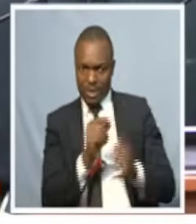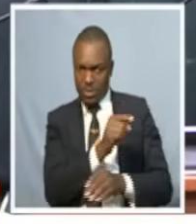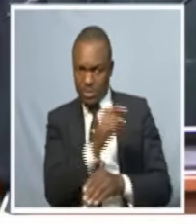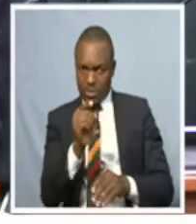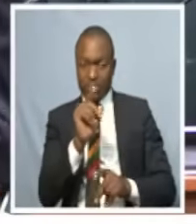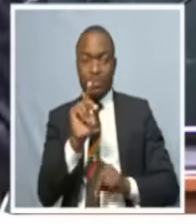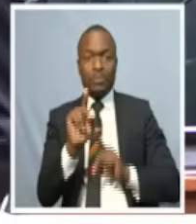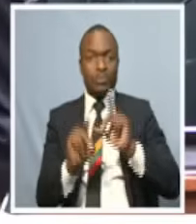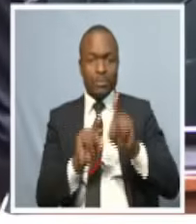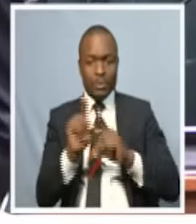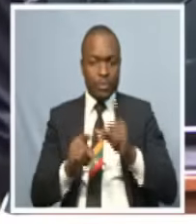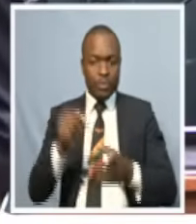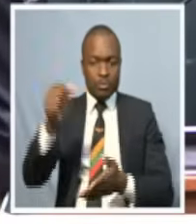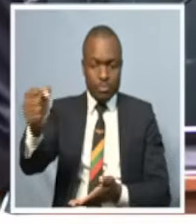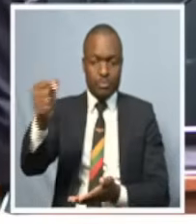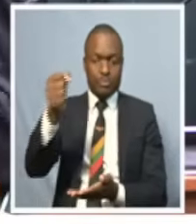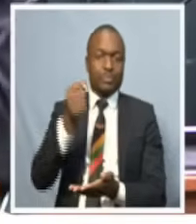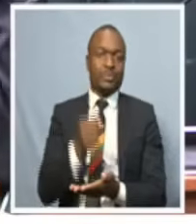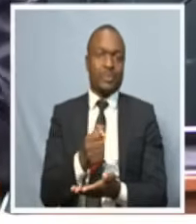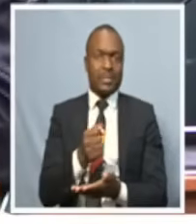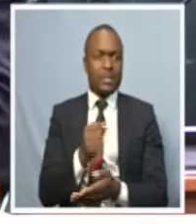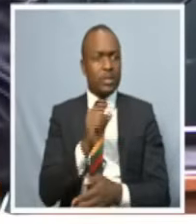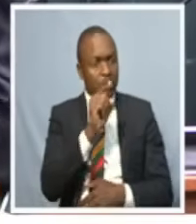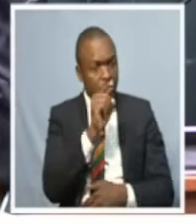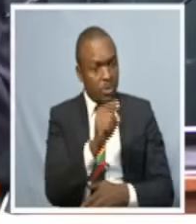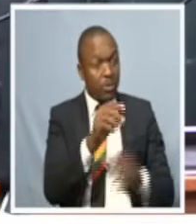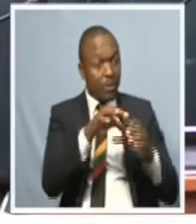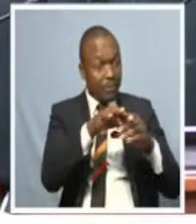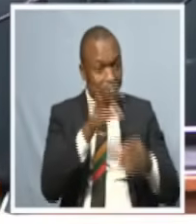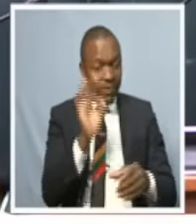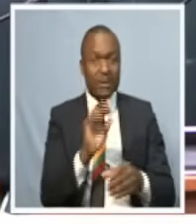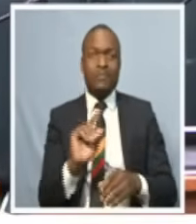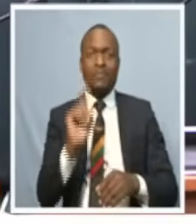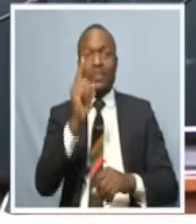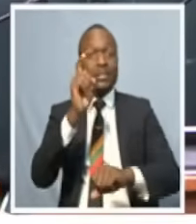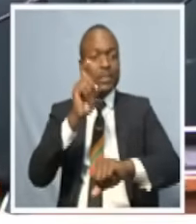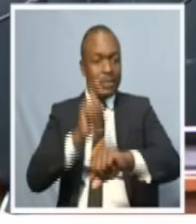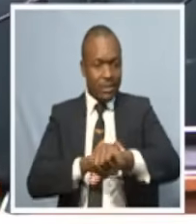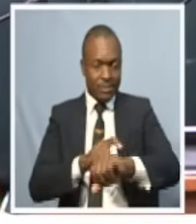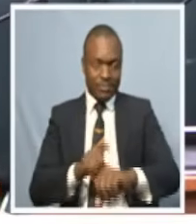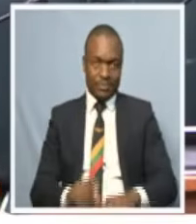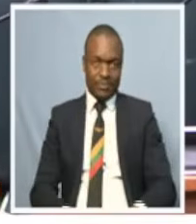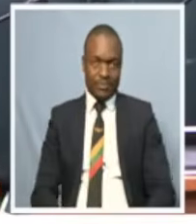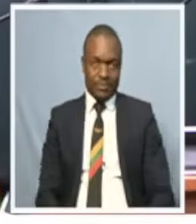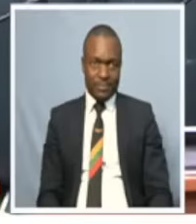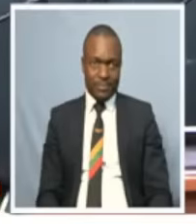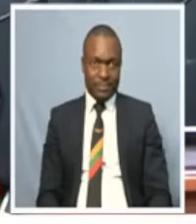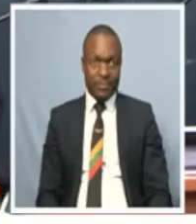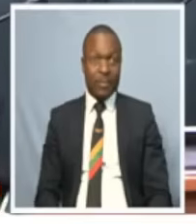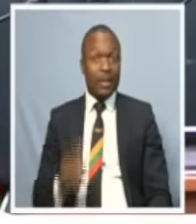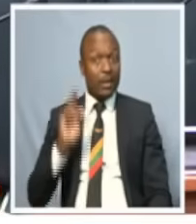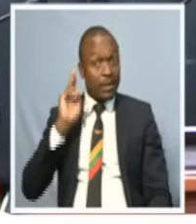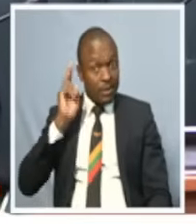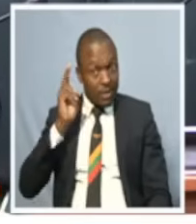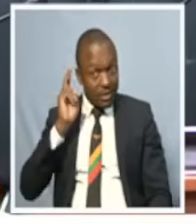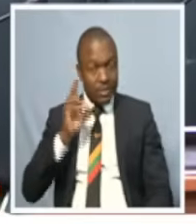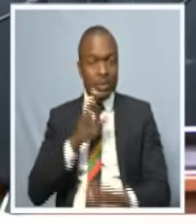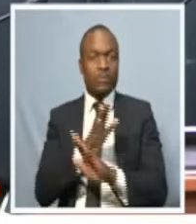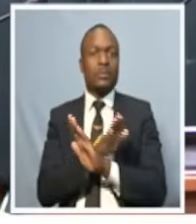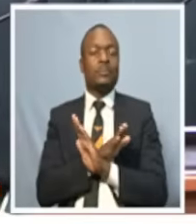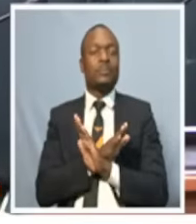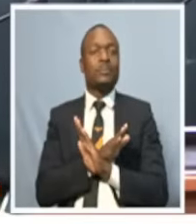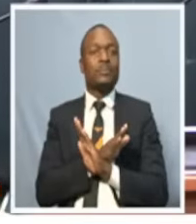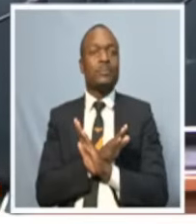who have been recruited, you will find that for the first time in the history of this